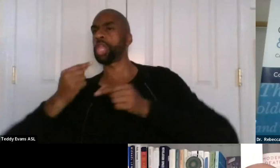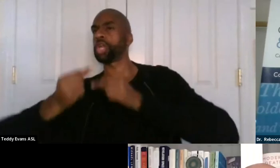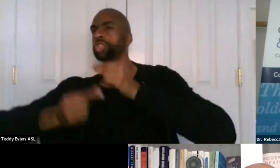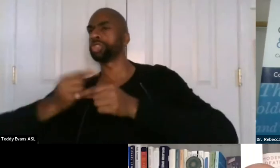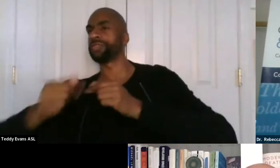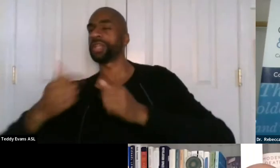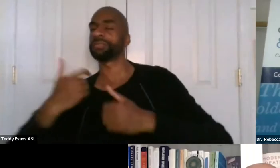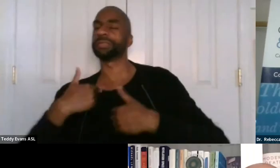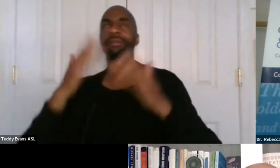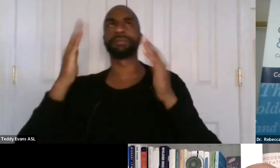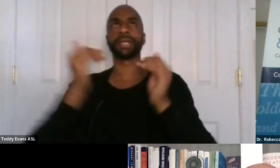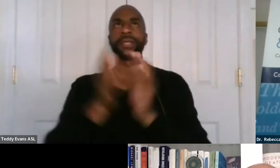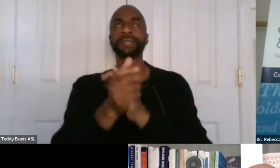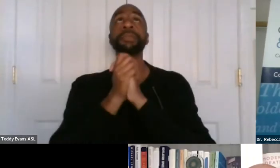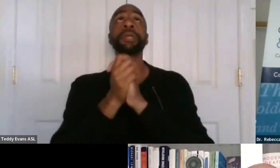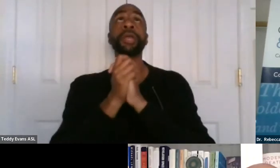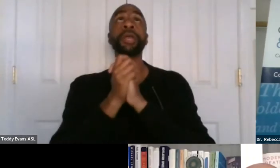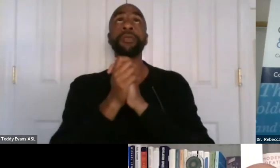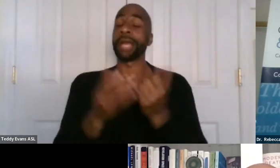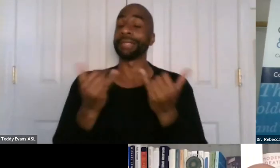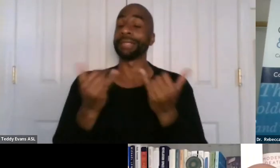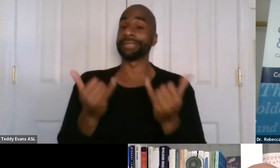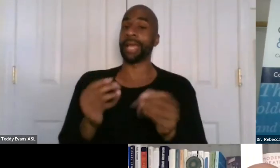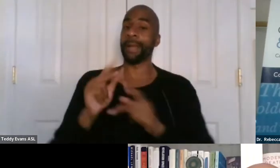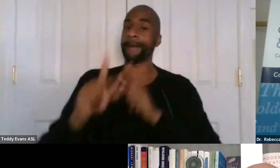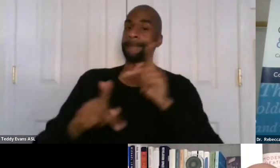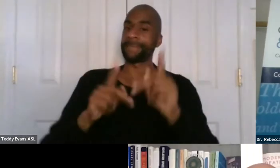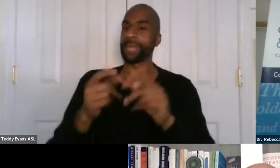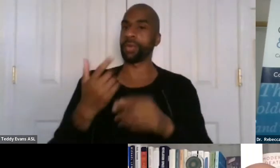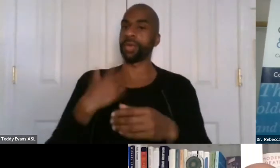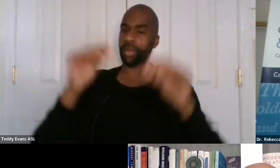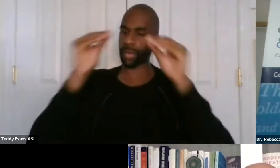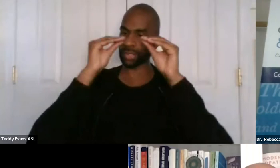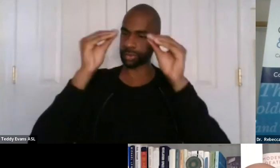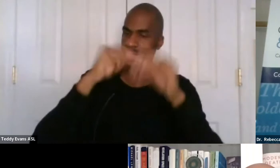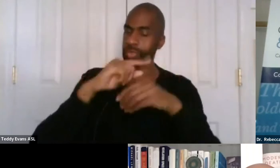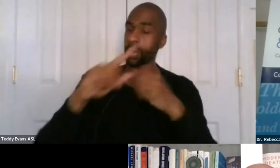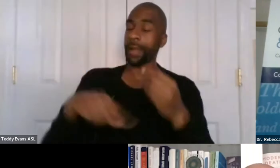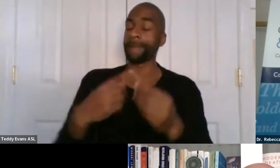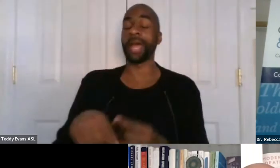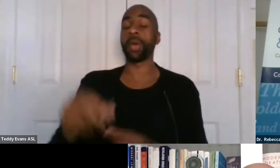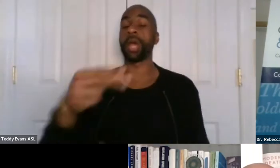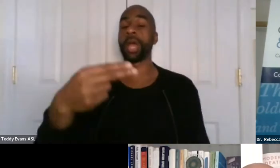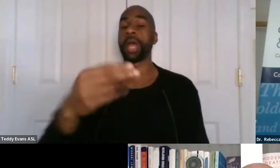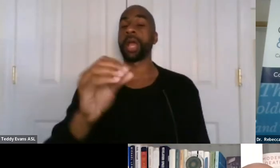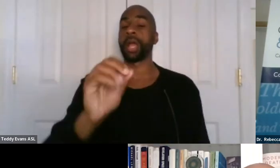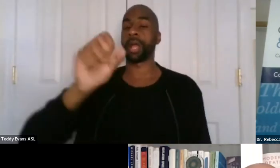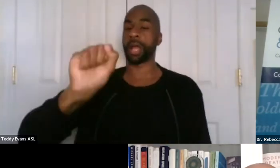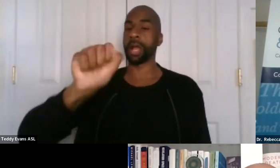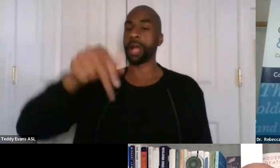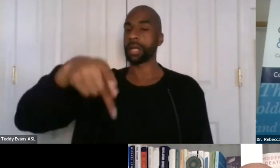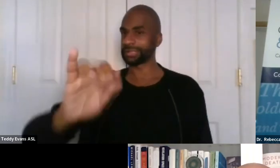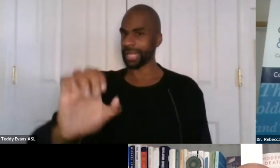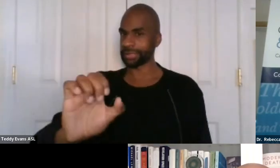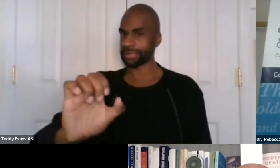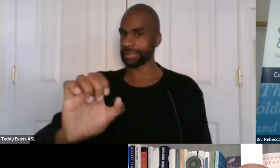Nowadays, people are getting much better education about palliative care, about hospice, about end-of-life care, about advanced care planning than